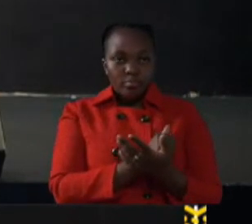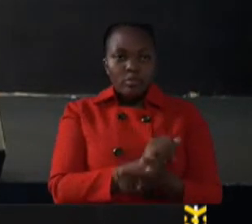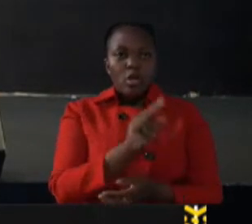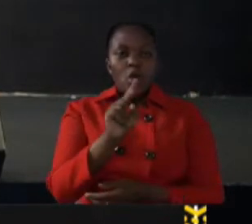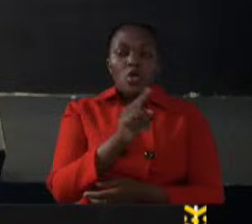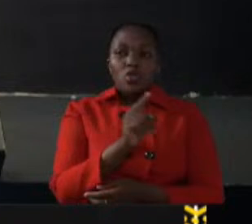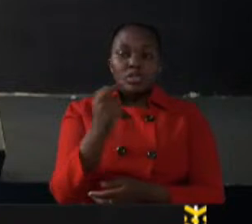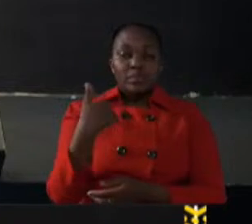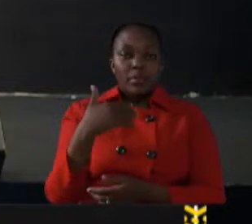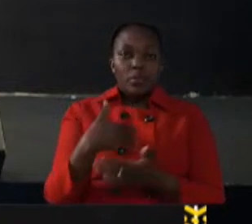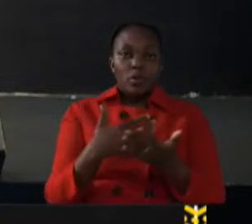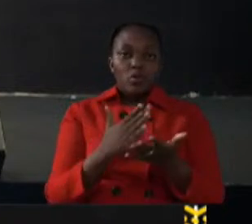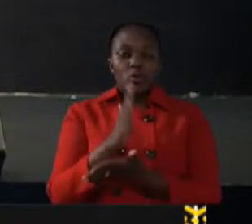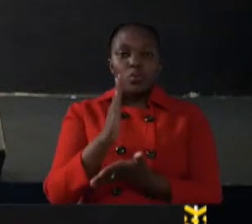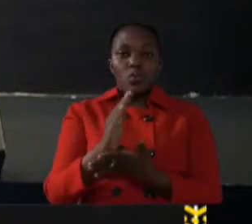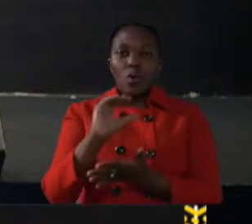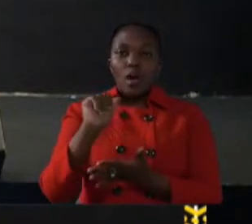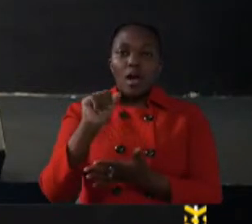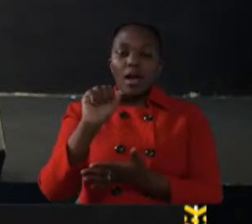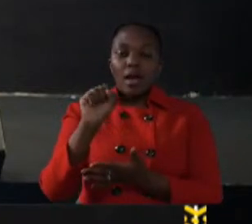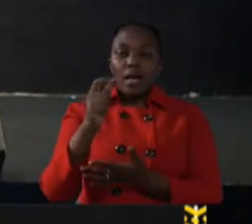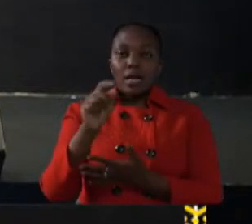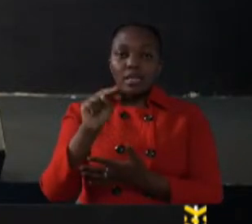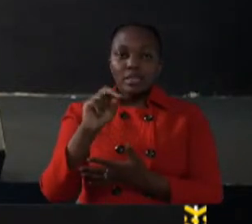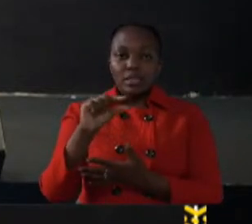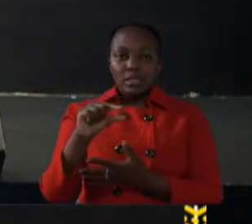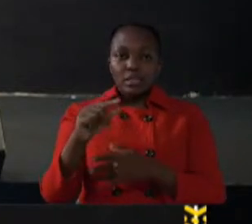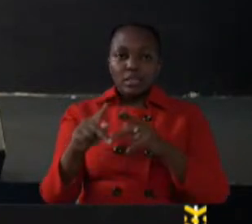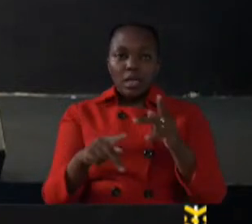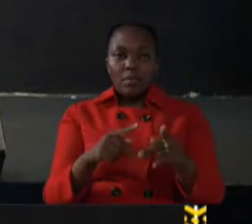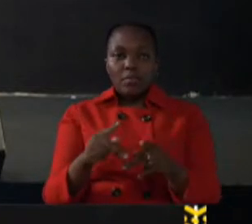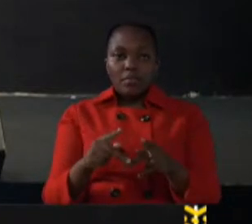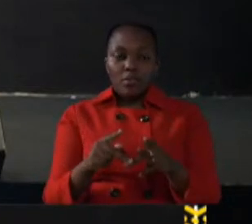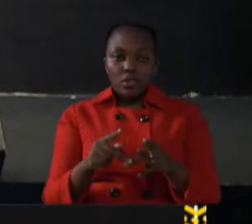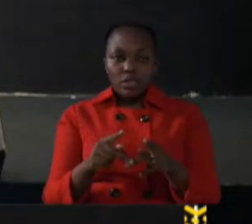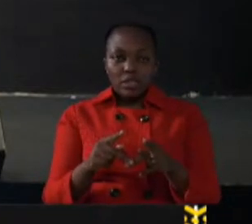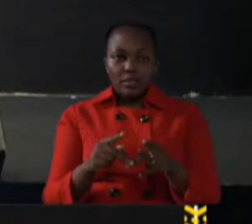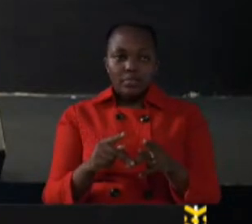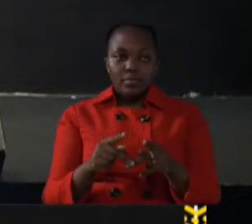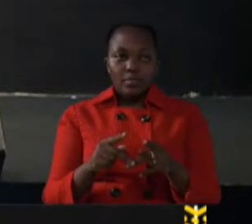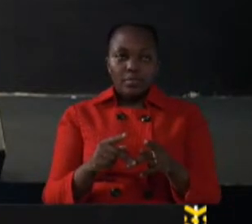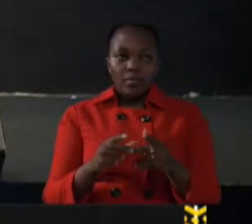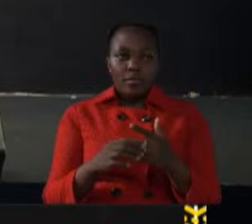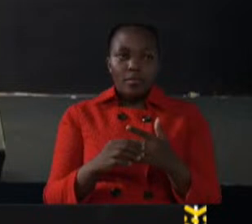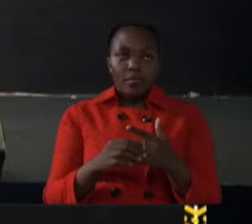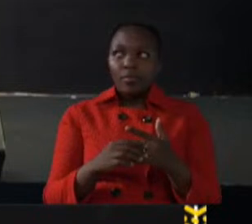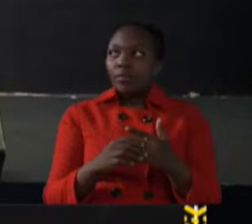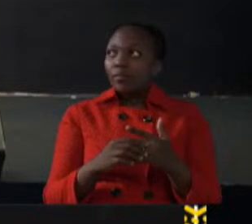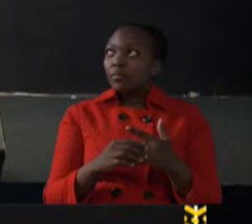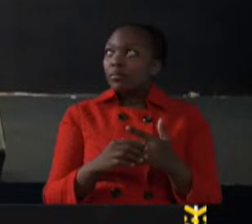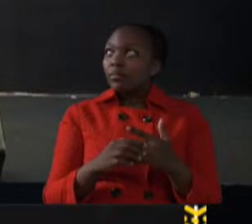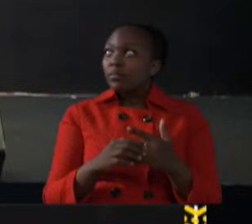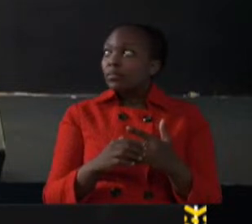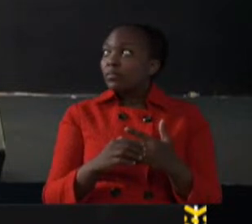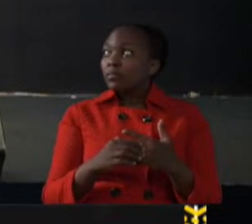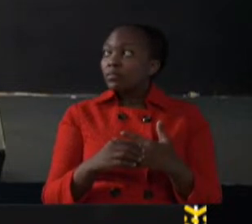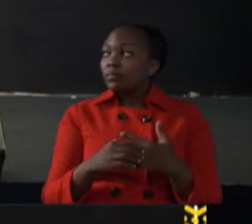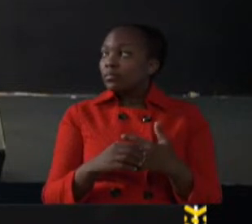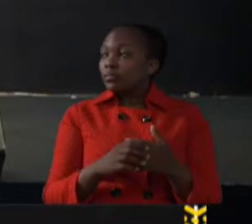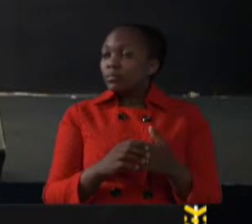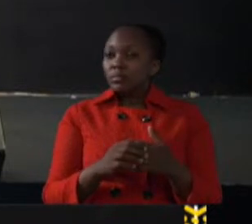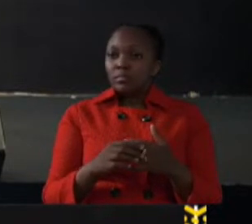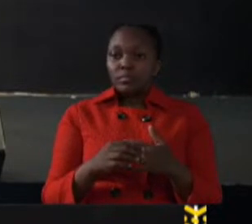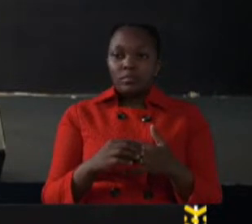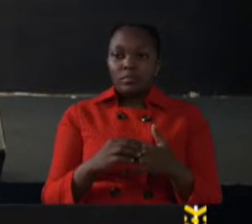processes, through, reviews and, talking to them. And when you onboard those people to become part of the production, have it in mind that